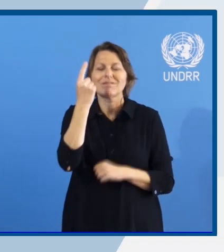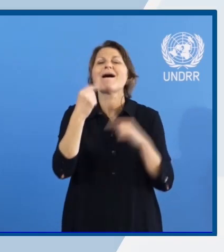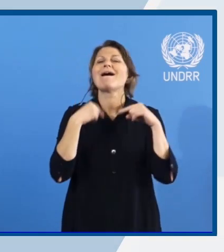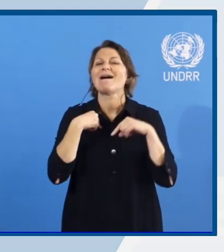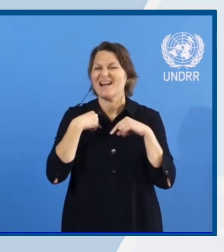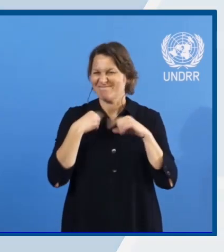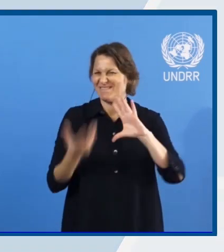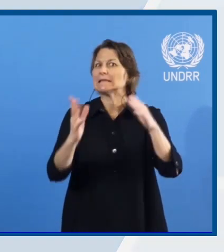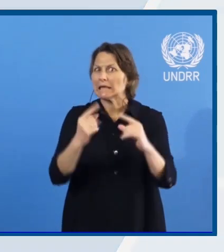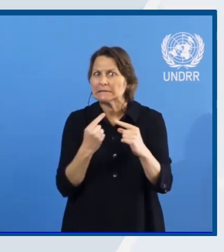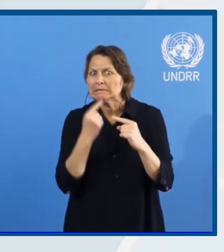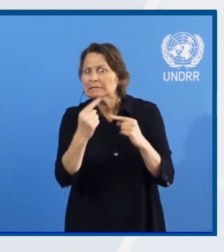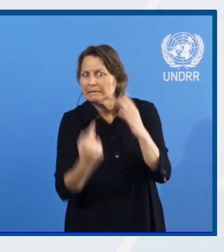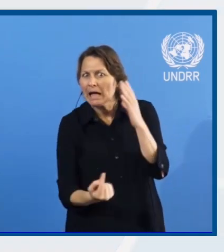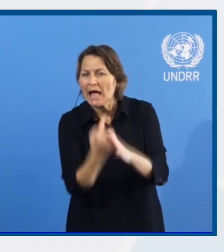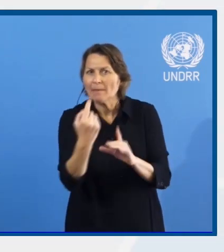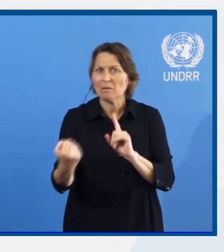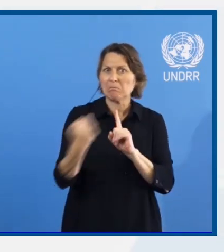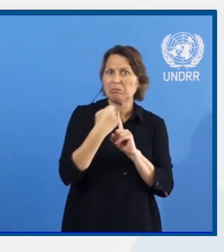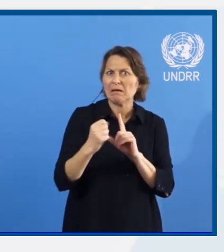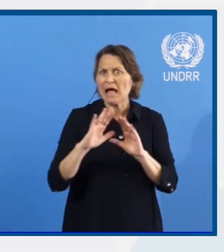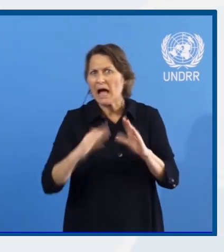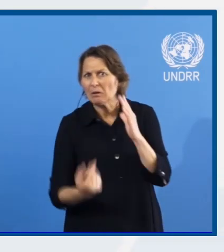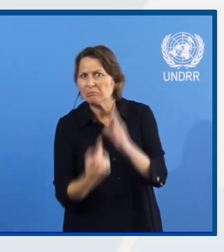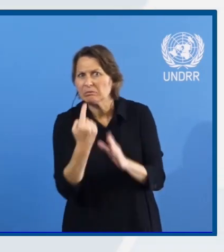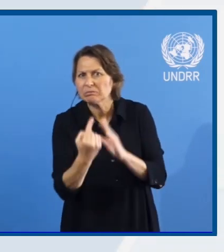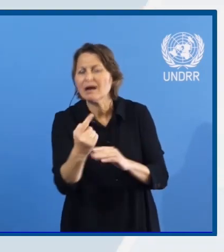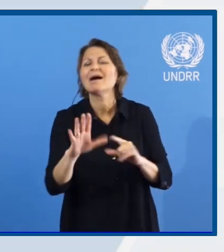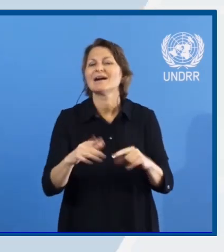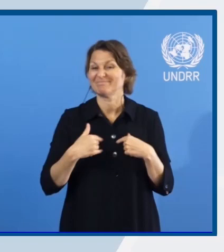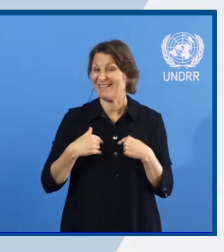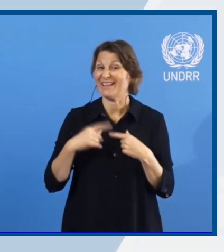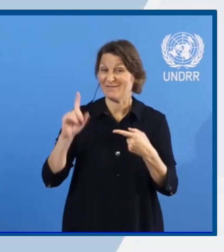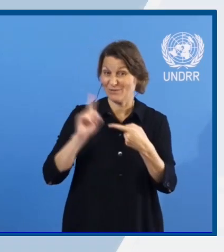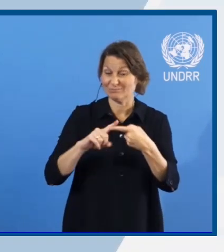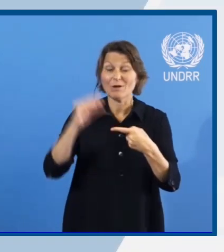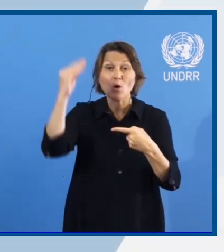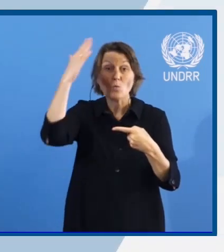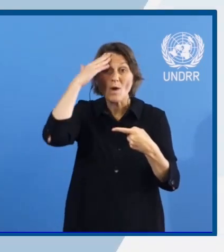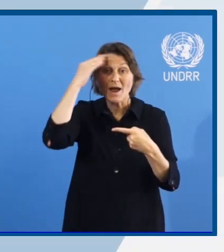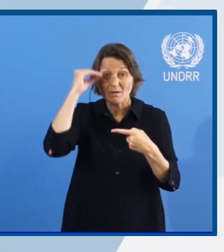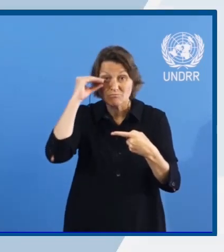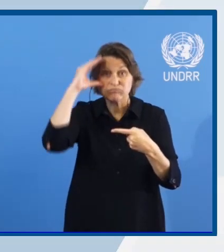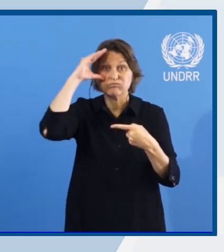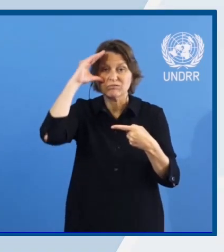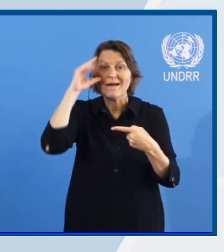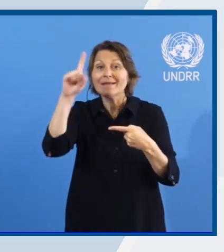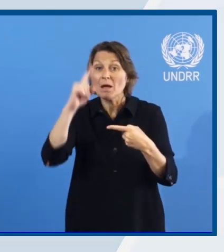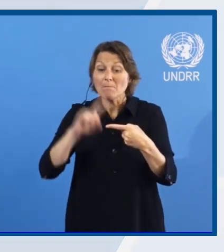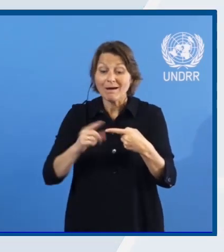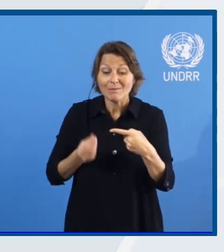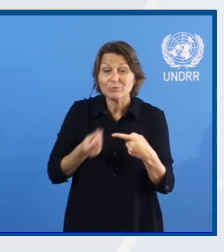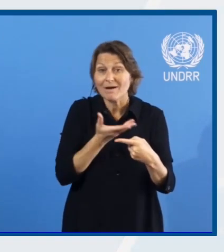disaster risk means to them and how it will affect them. So I think awareness raising and providing them with information that they can